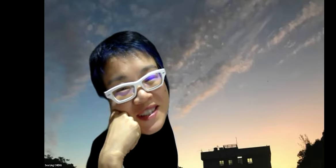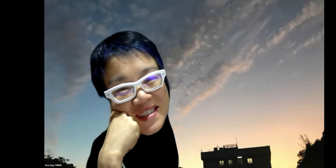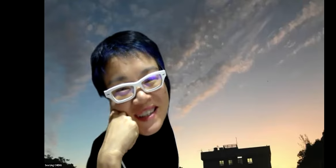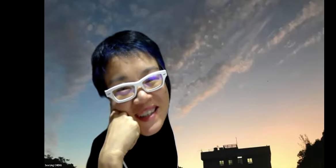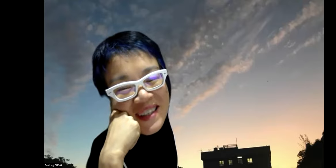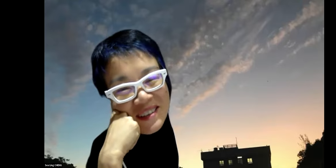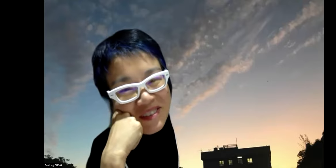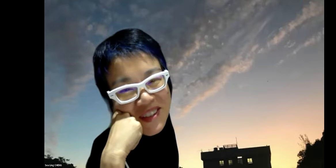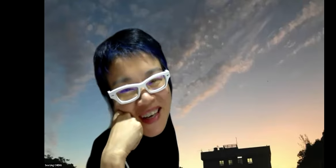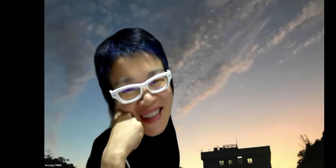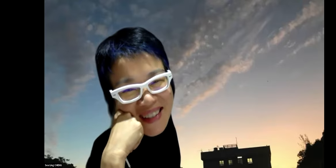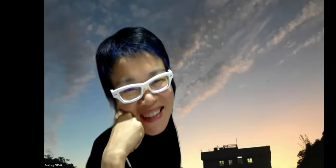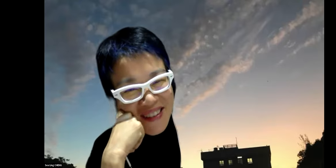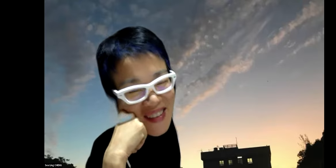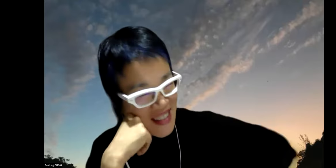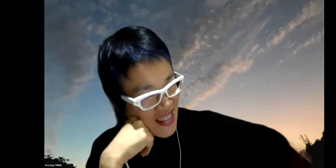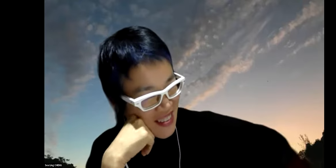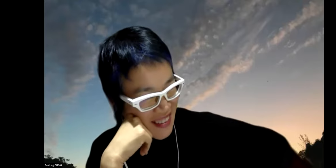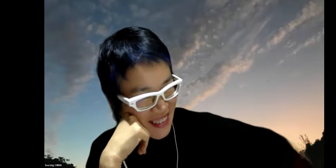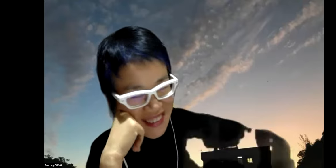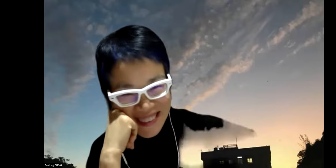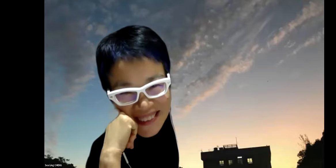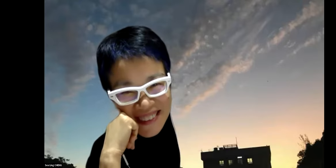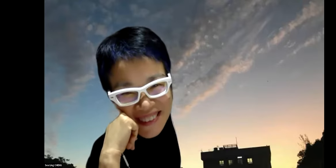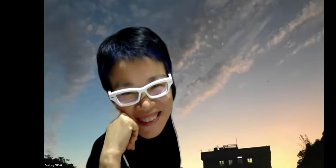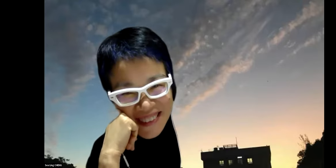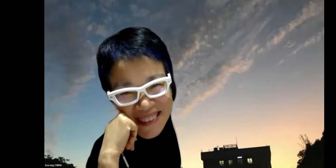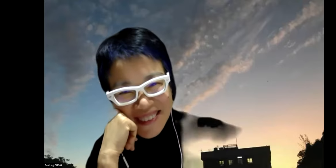I don't understand enough to ask a question.